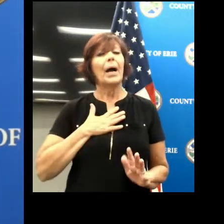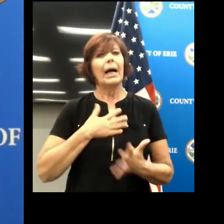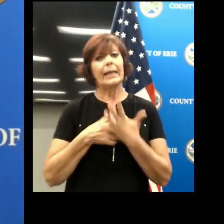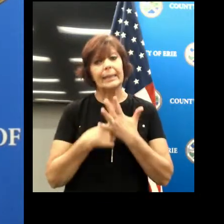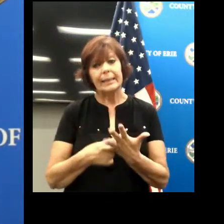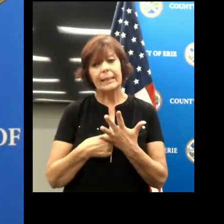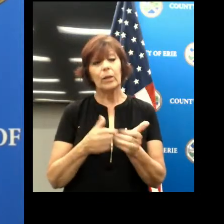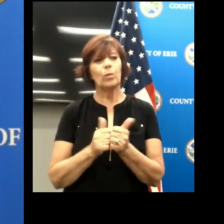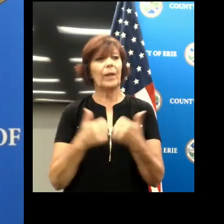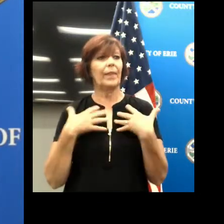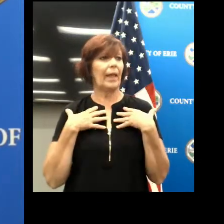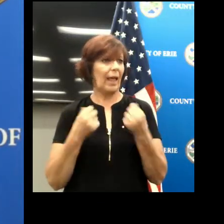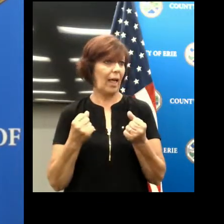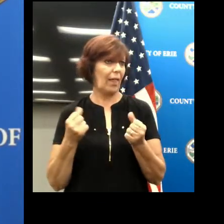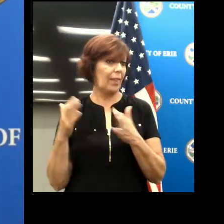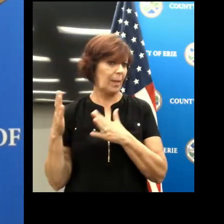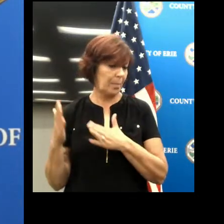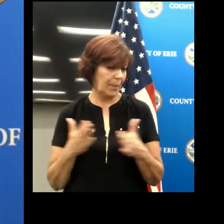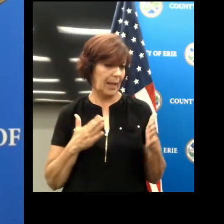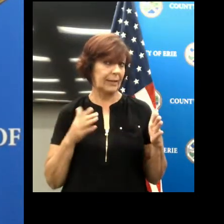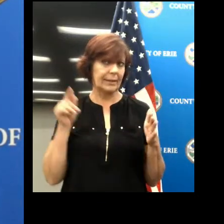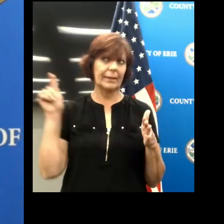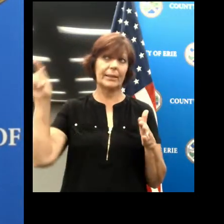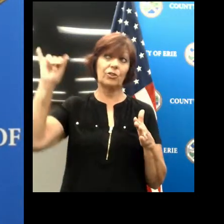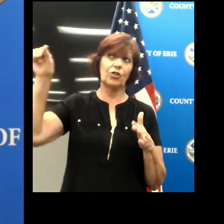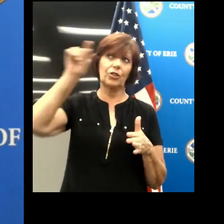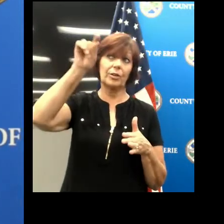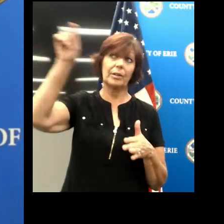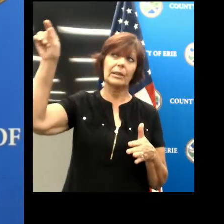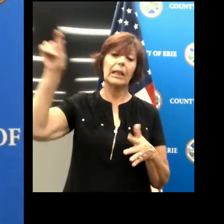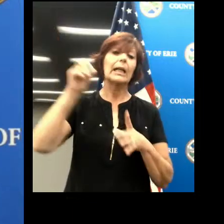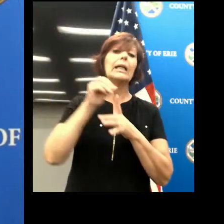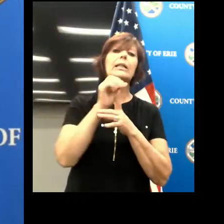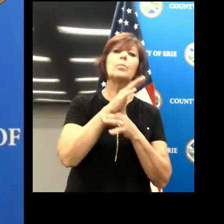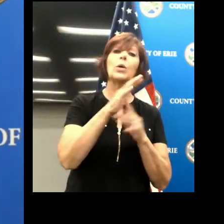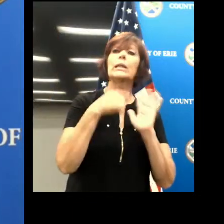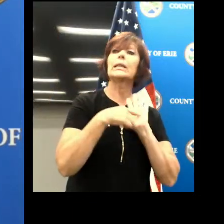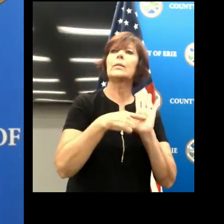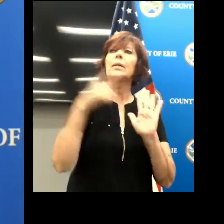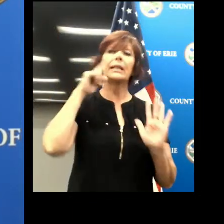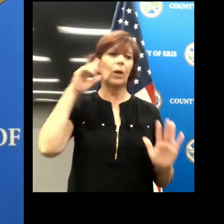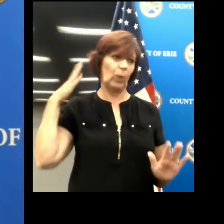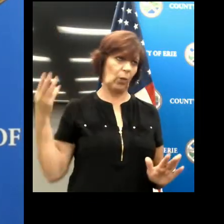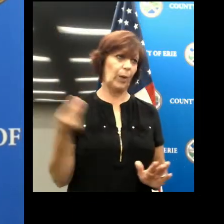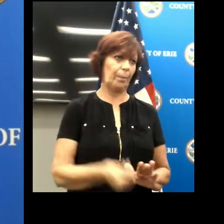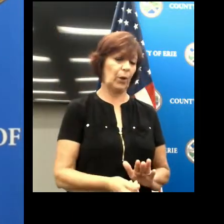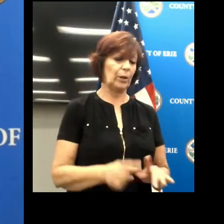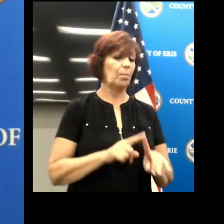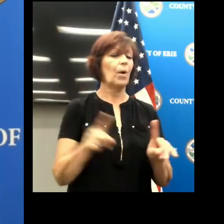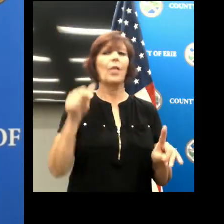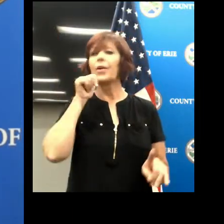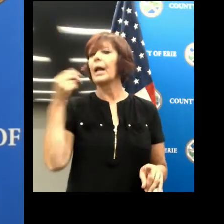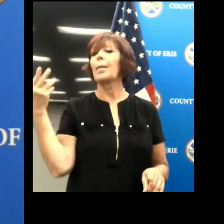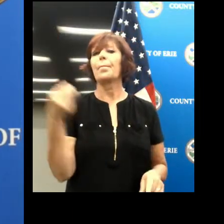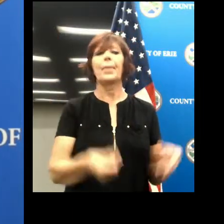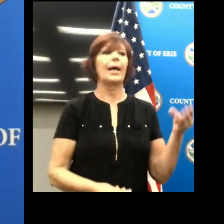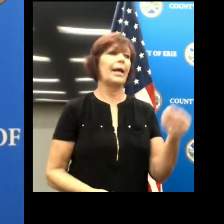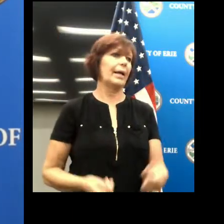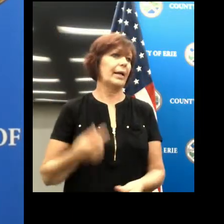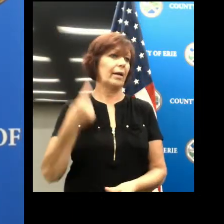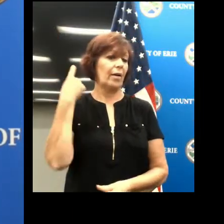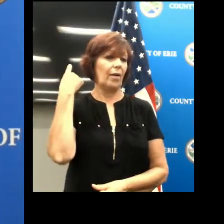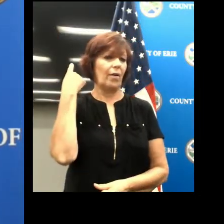conversations with the health plans is that for exposures or symptoms, they'll still reimburse. However, they're not going to be reimbursing